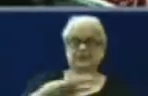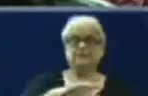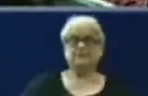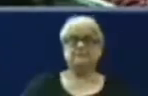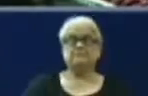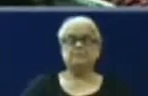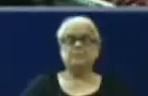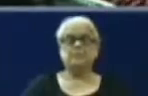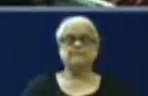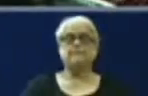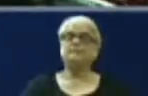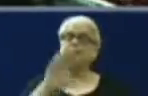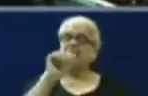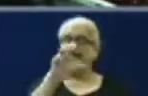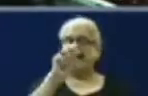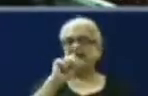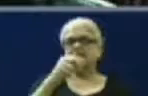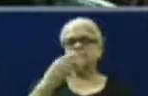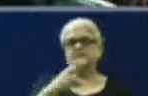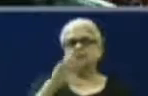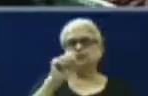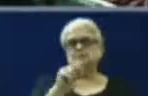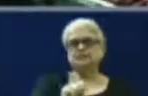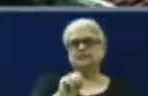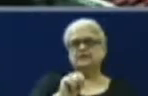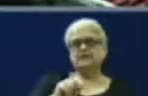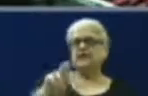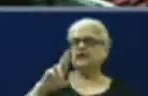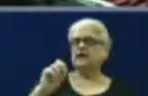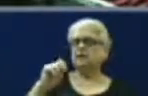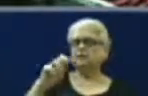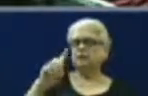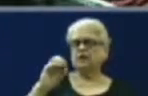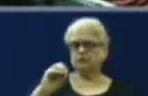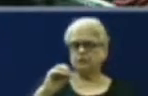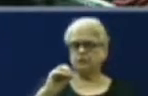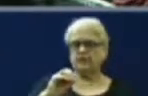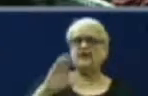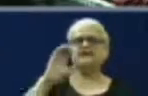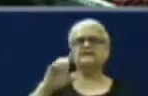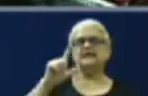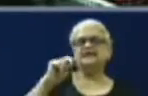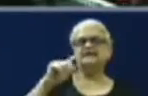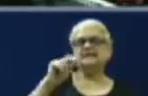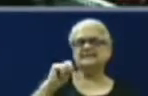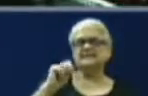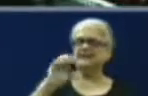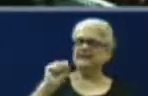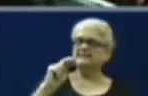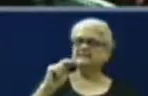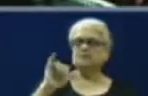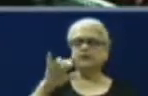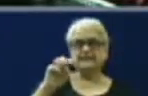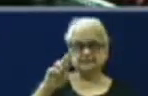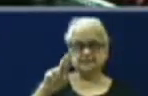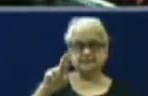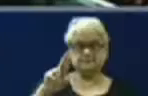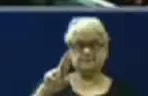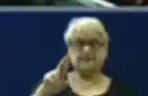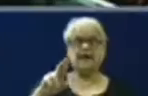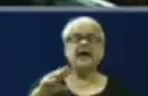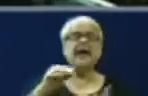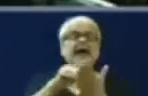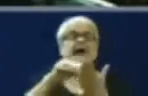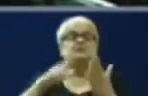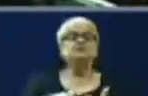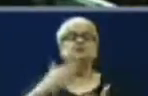We claim Allen Houston and Rondo, and don't forget Quentin Snyder. Our children do well despite the fact that